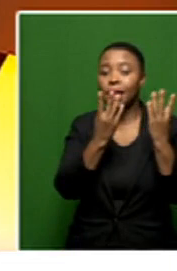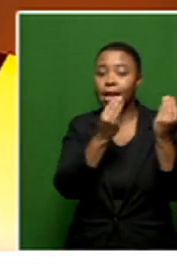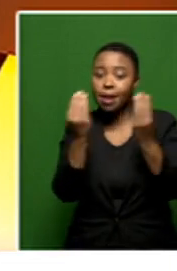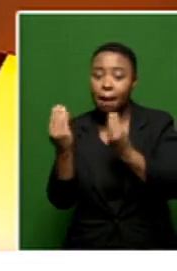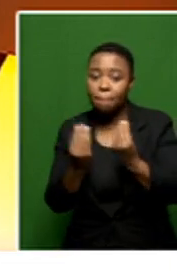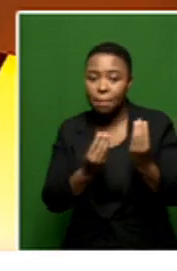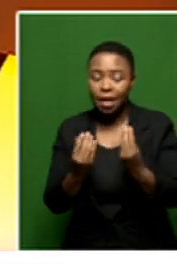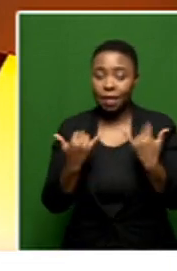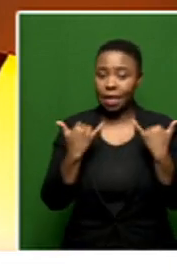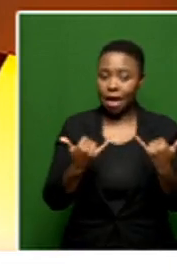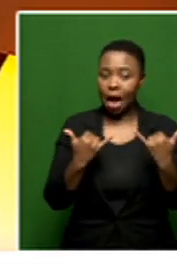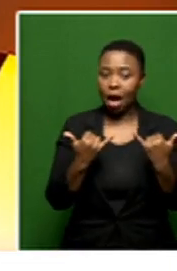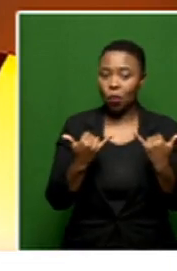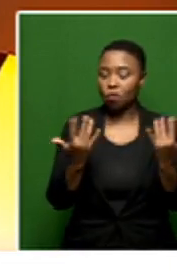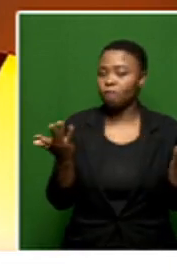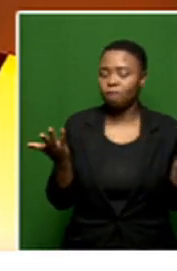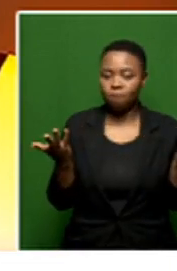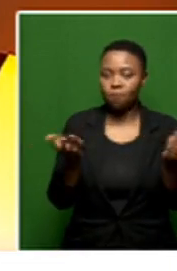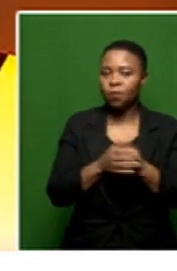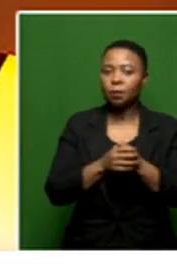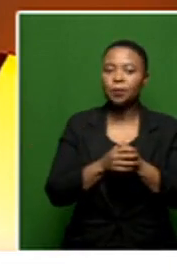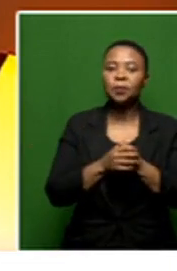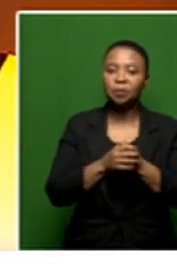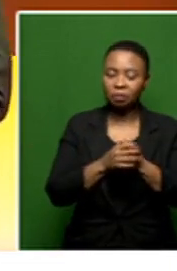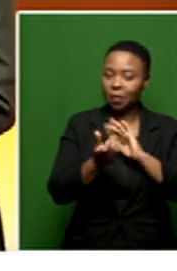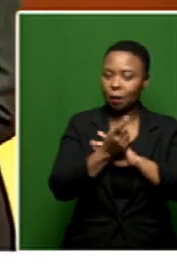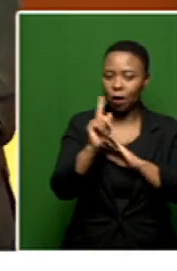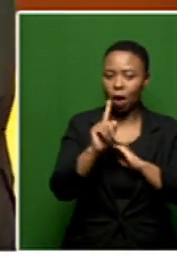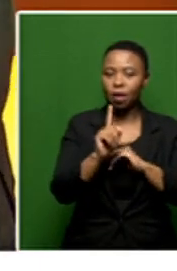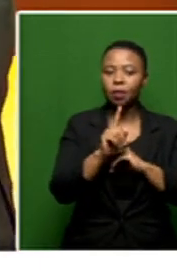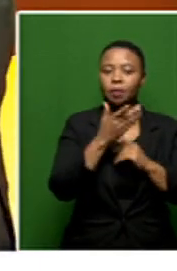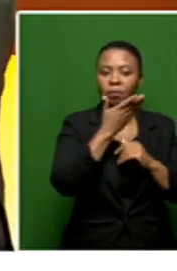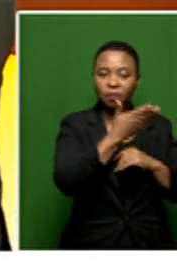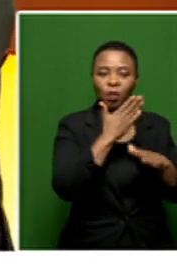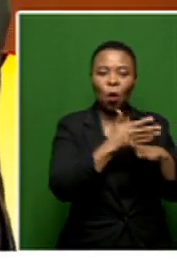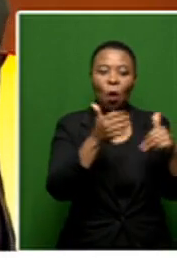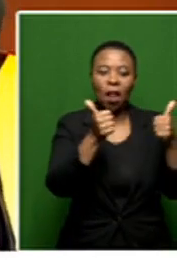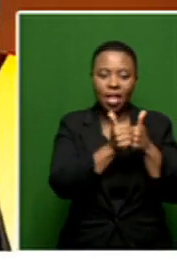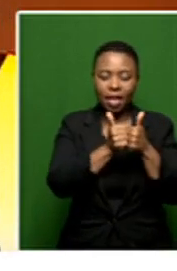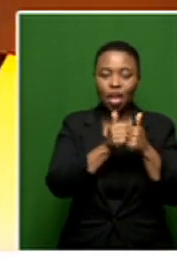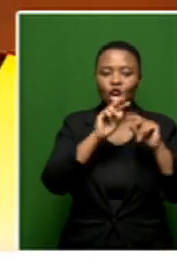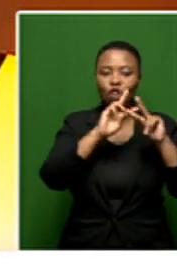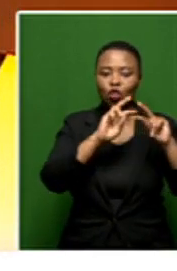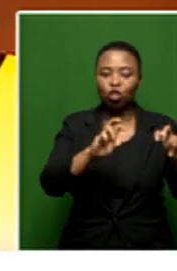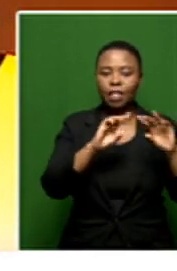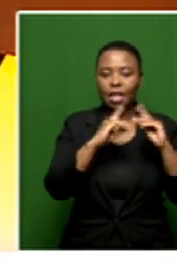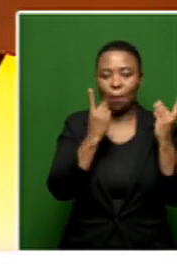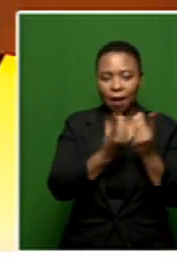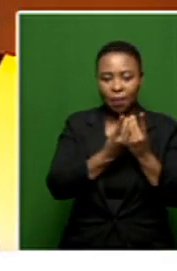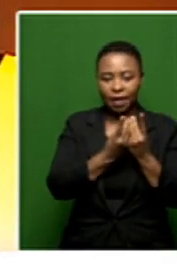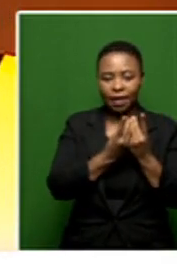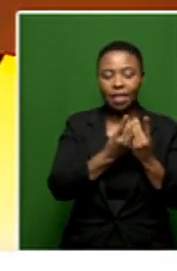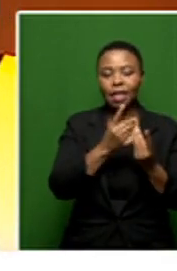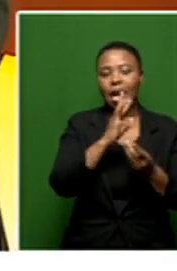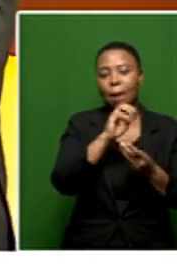where things are as we speak. Amil Umral is my colleague from our research department. Amil, take